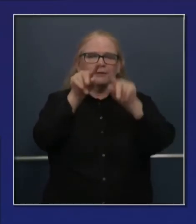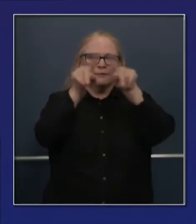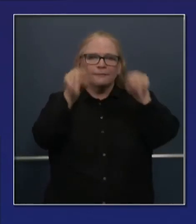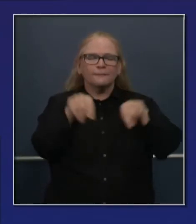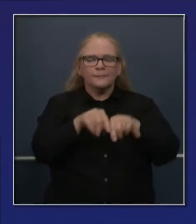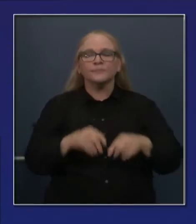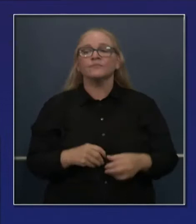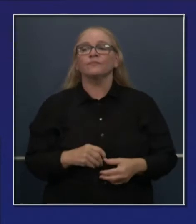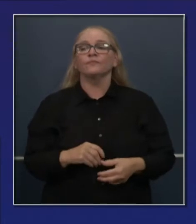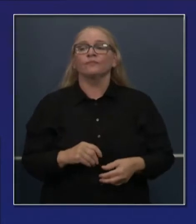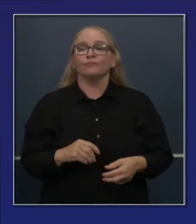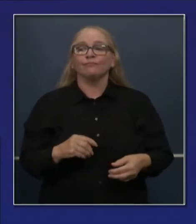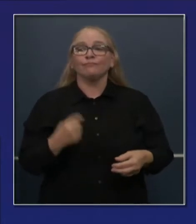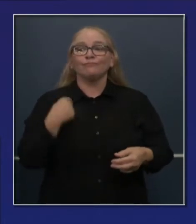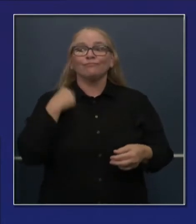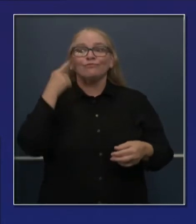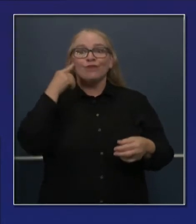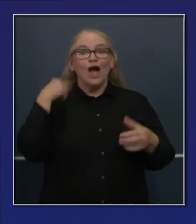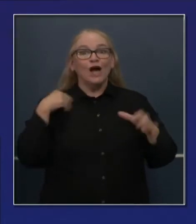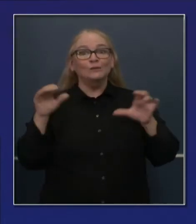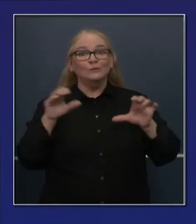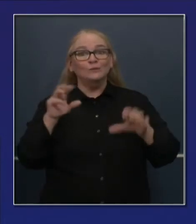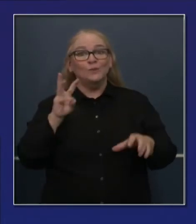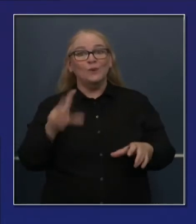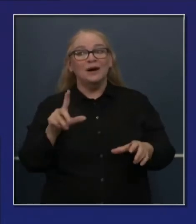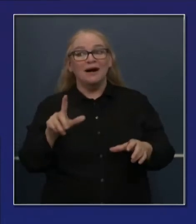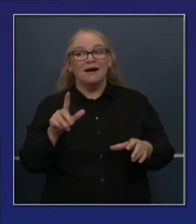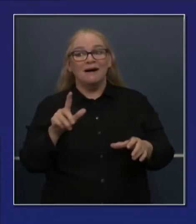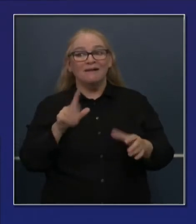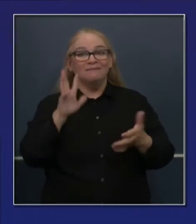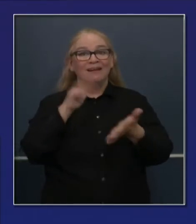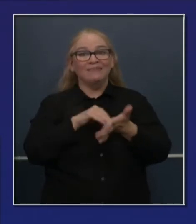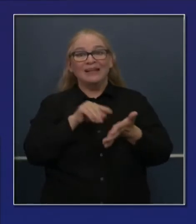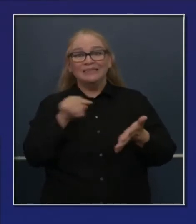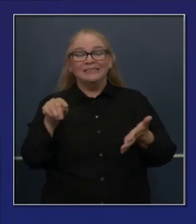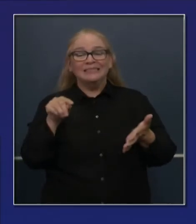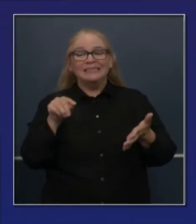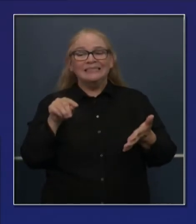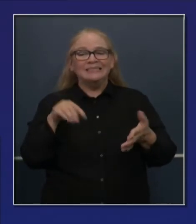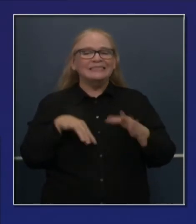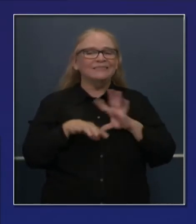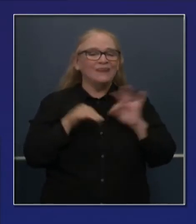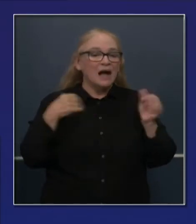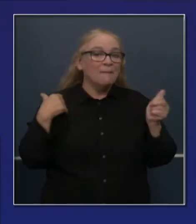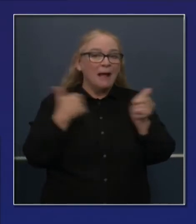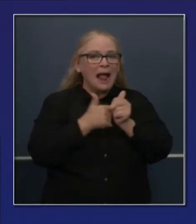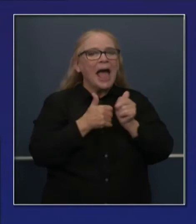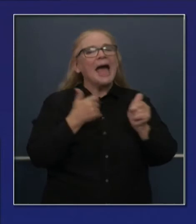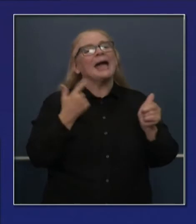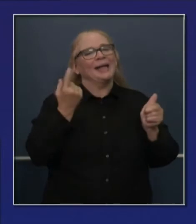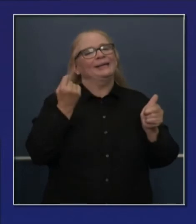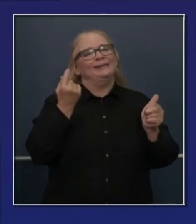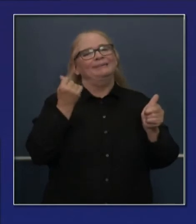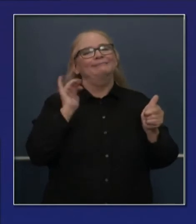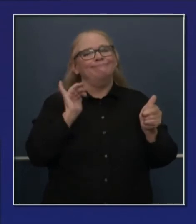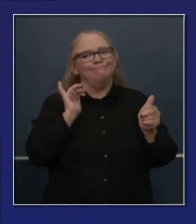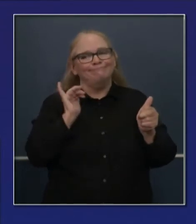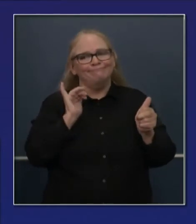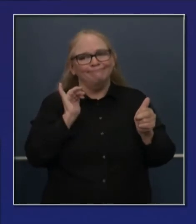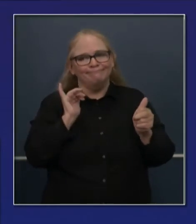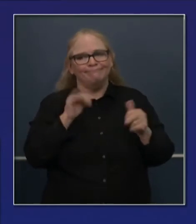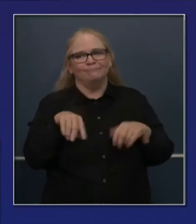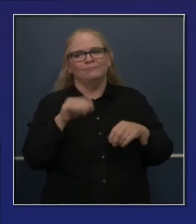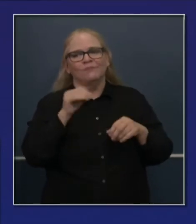few weeks ago than we were, and it looked like when you start adding all those backlogs, we're looking a little worse. The bottom line is